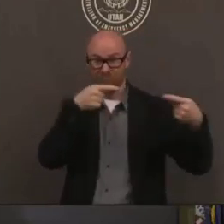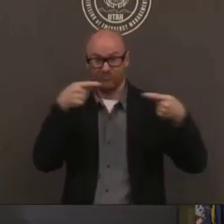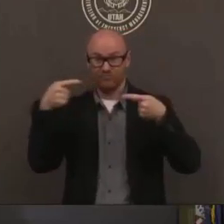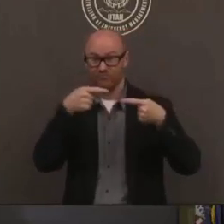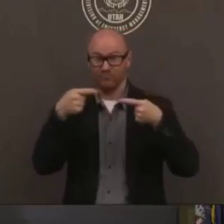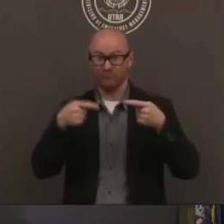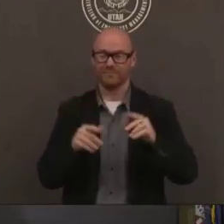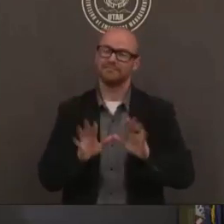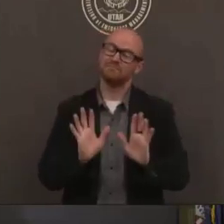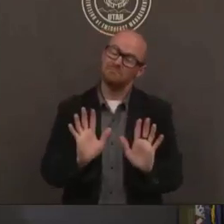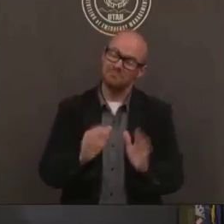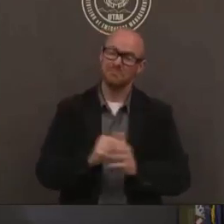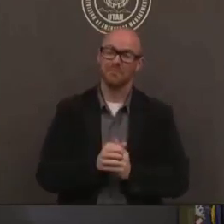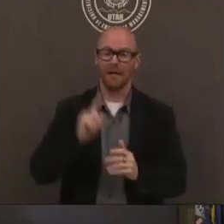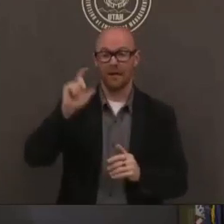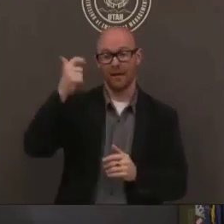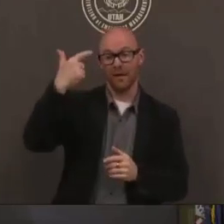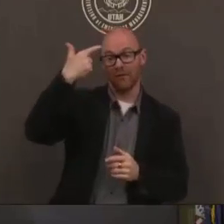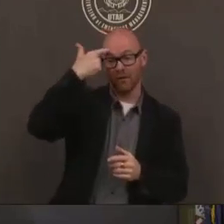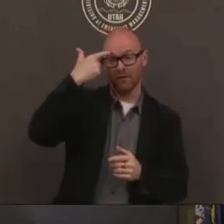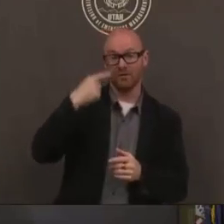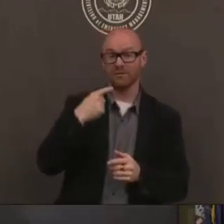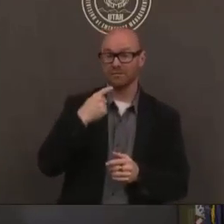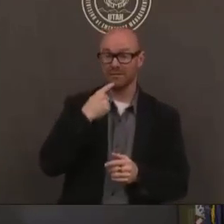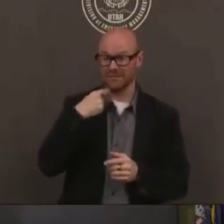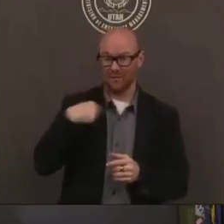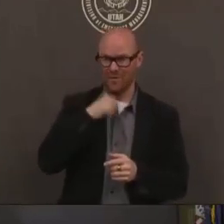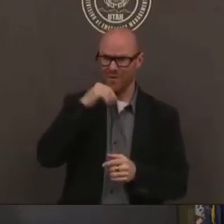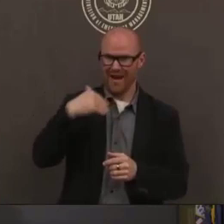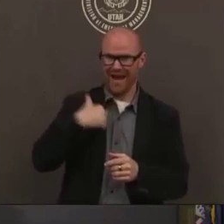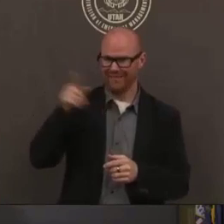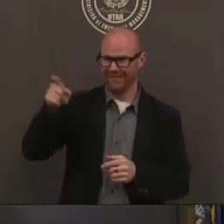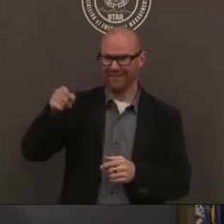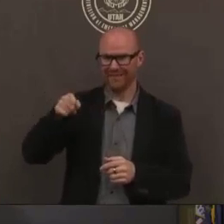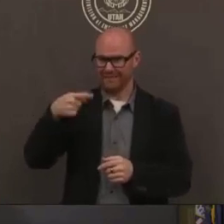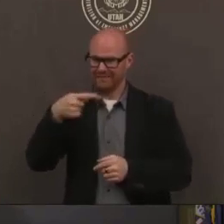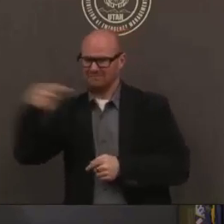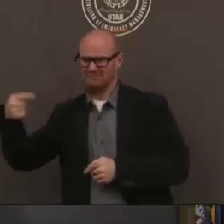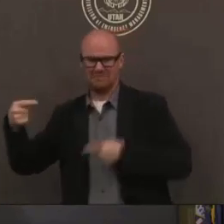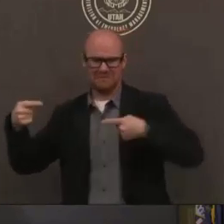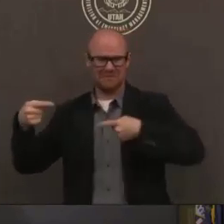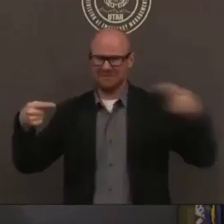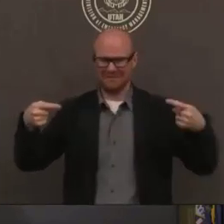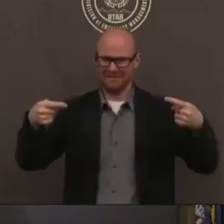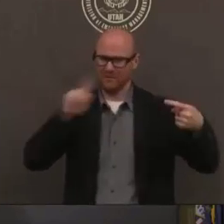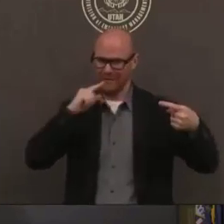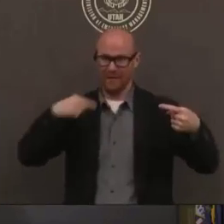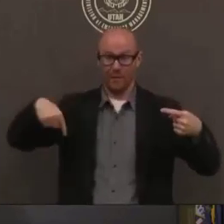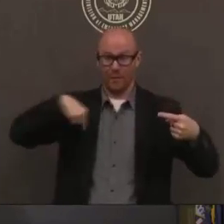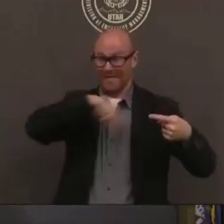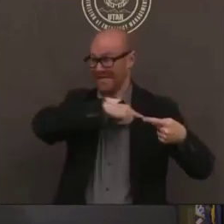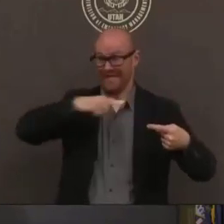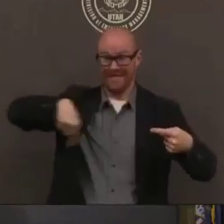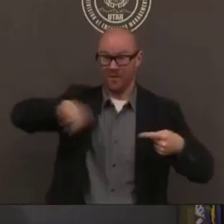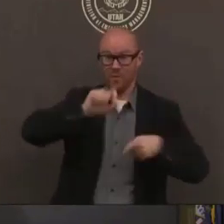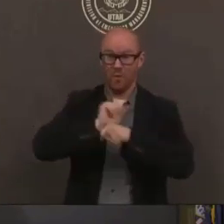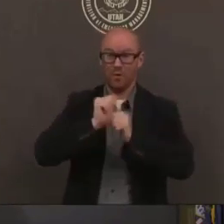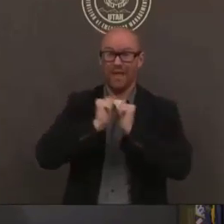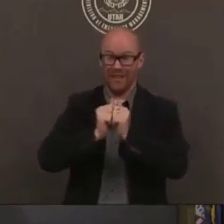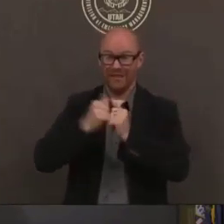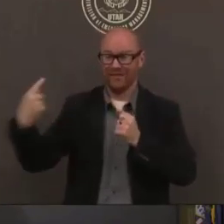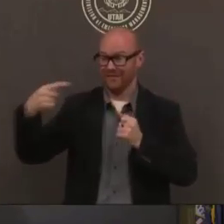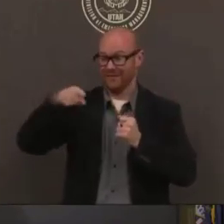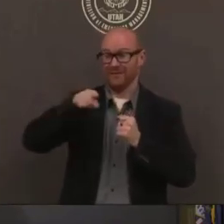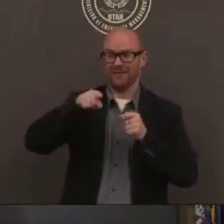has said that they should not be considered mutually exclusive of each other. Obviously, health and welfare